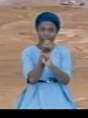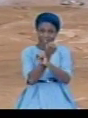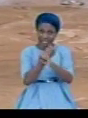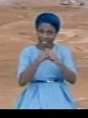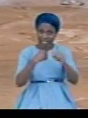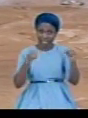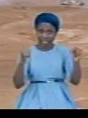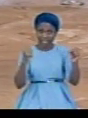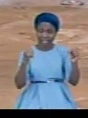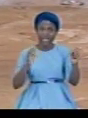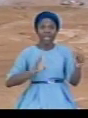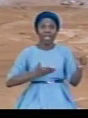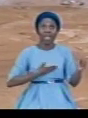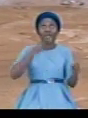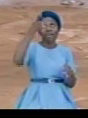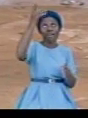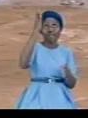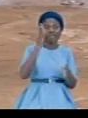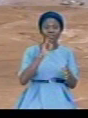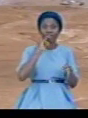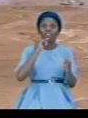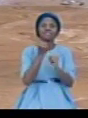save. Our God is